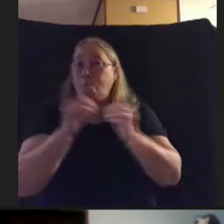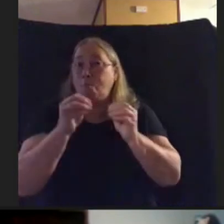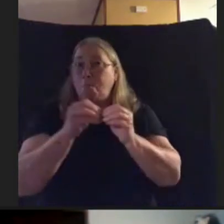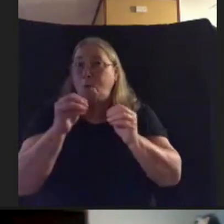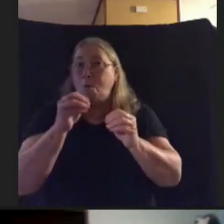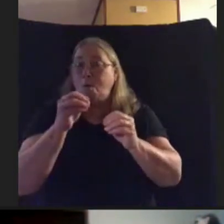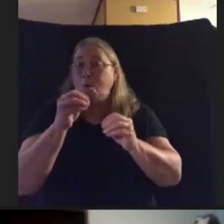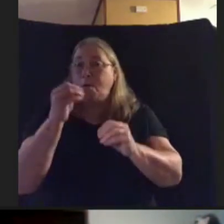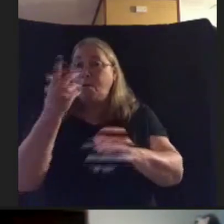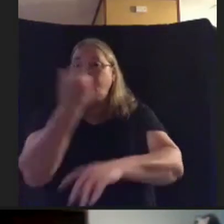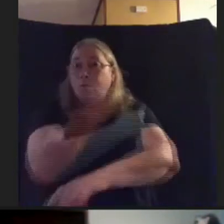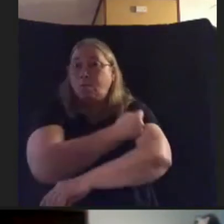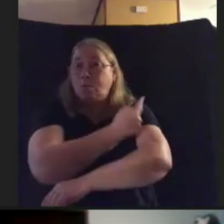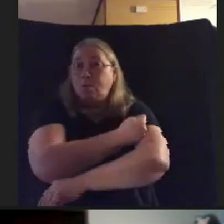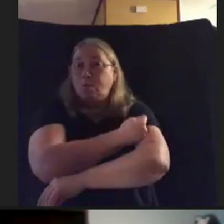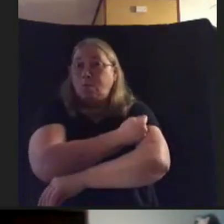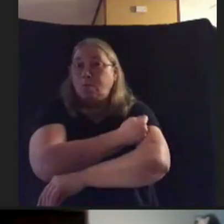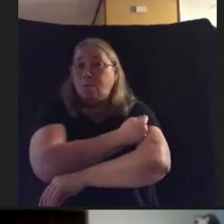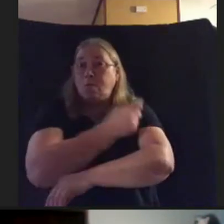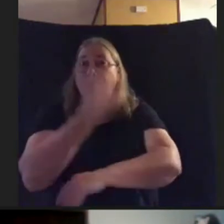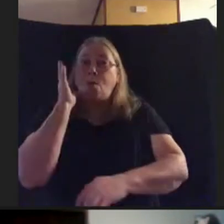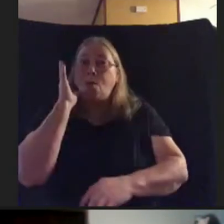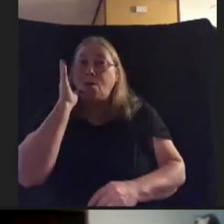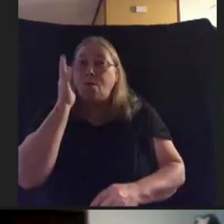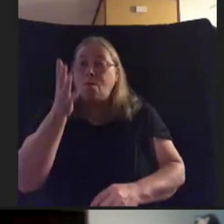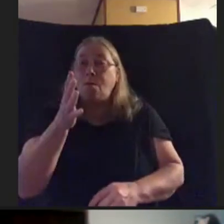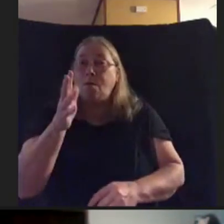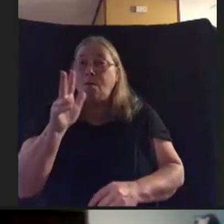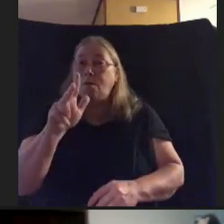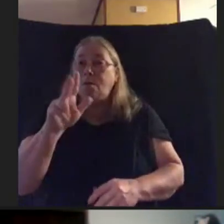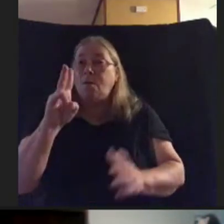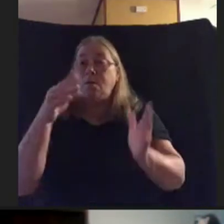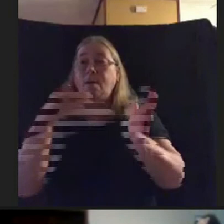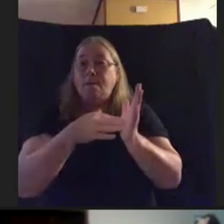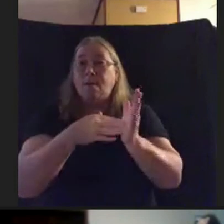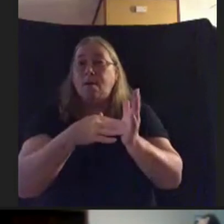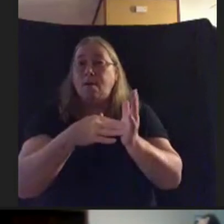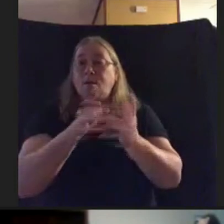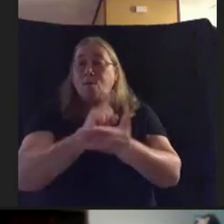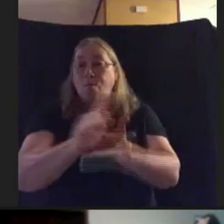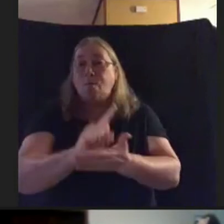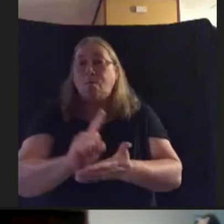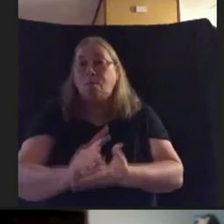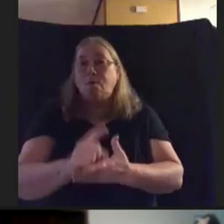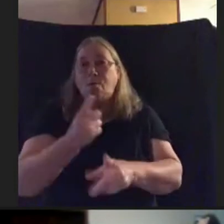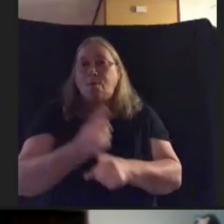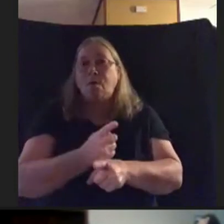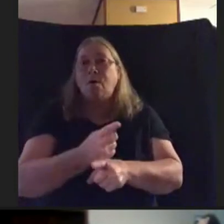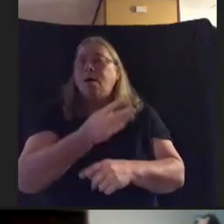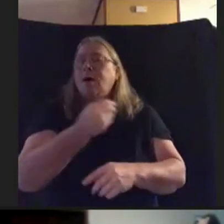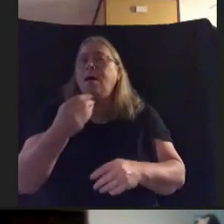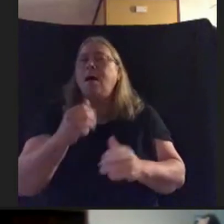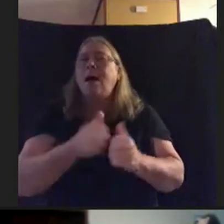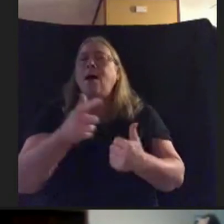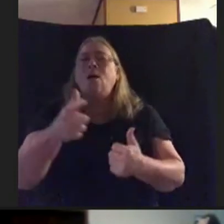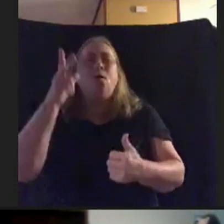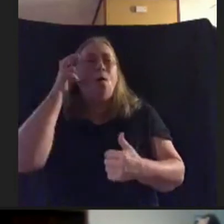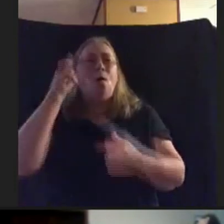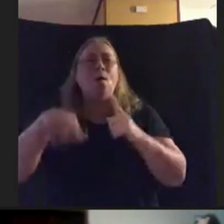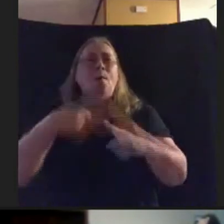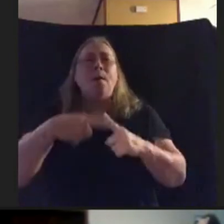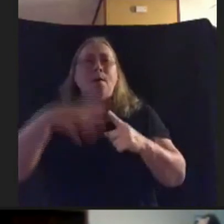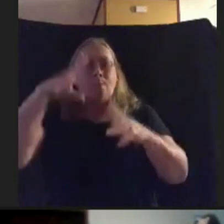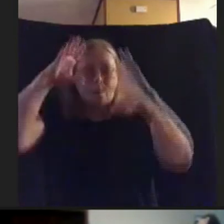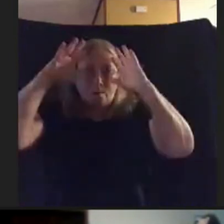think we've addressed that. We anticipate 37,000 doses weekly. And have you heard how the Biden administration plans